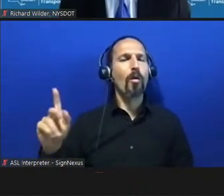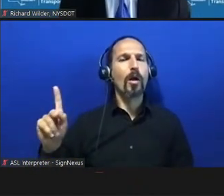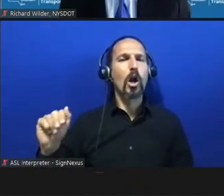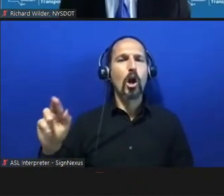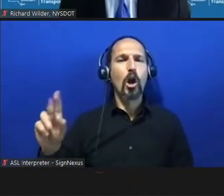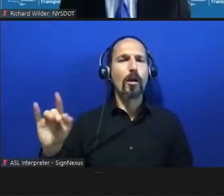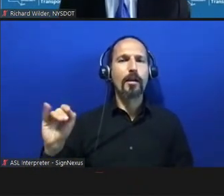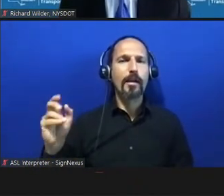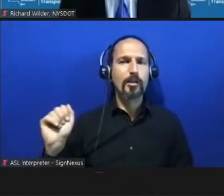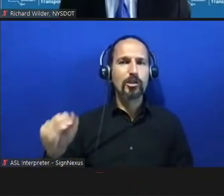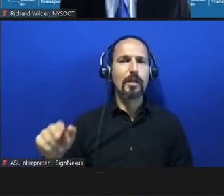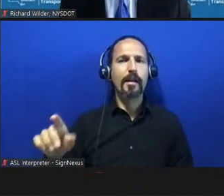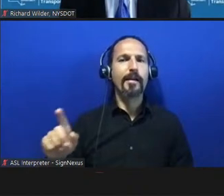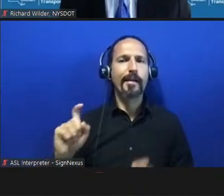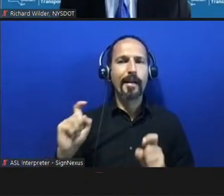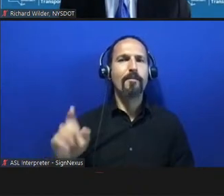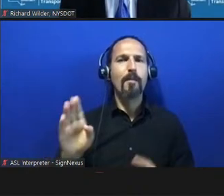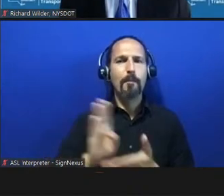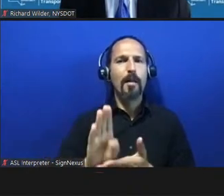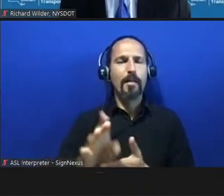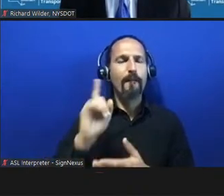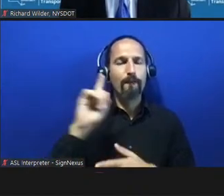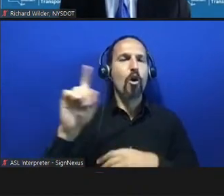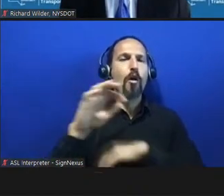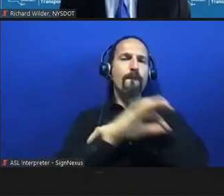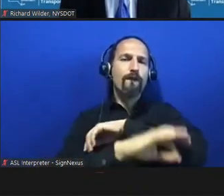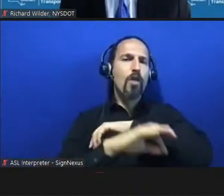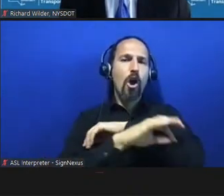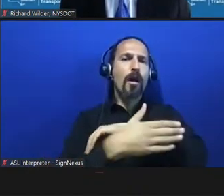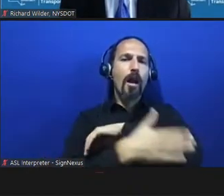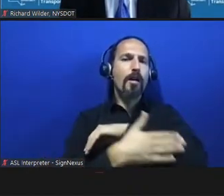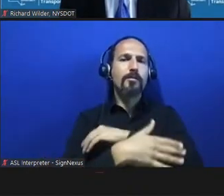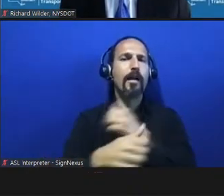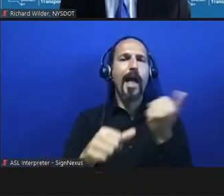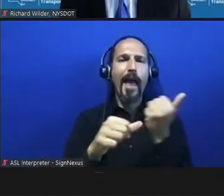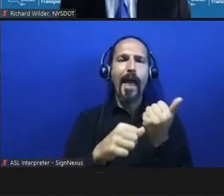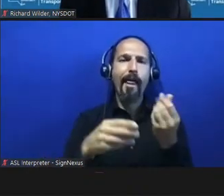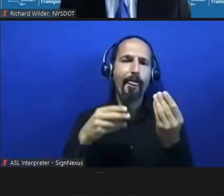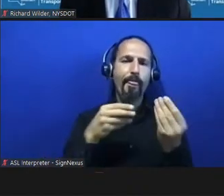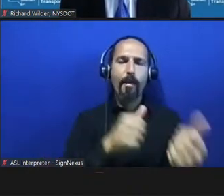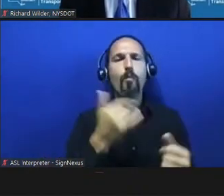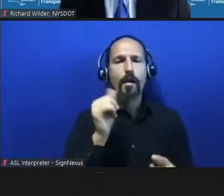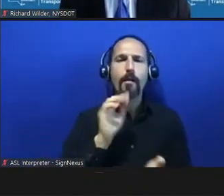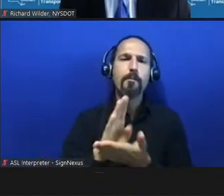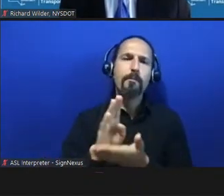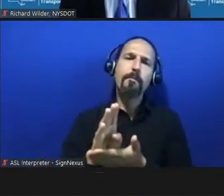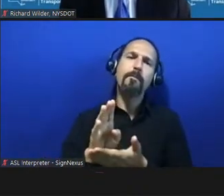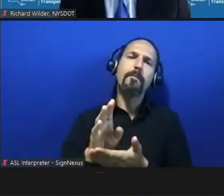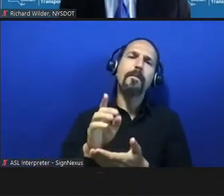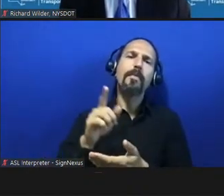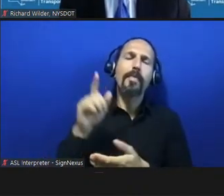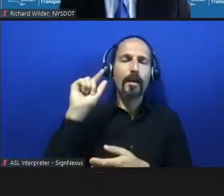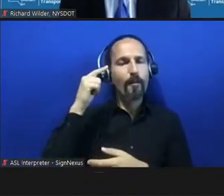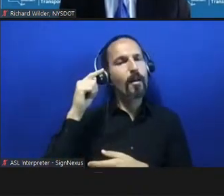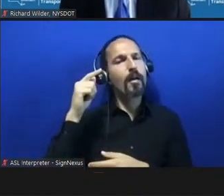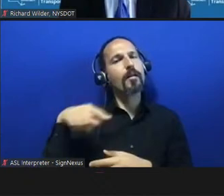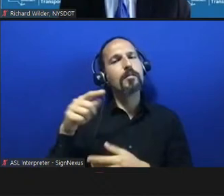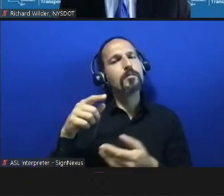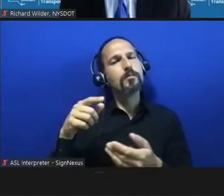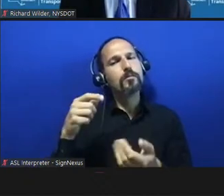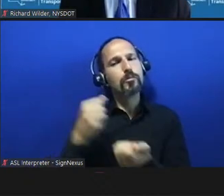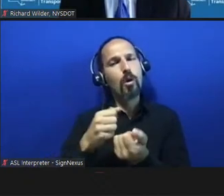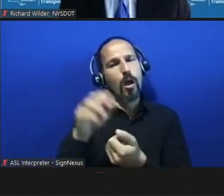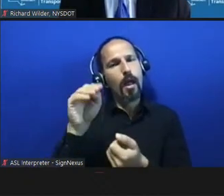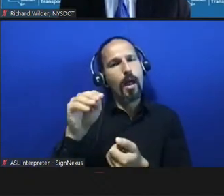has given billions of dollars in AIDS of foreign countries let the federal government bail out further support MTA